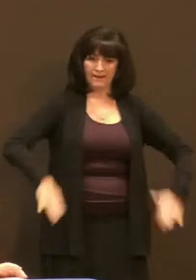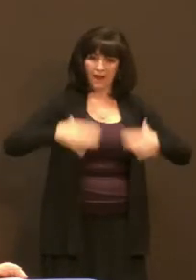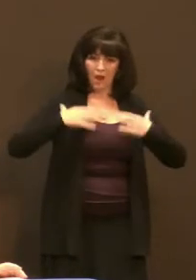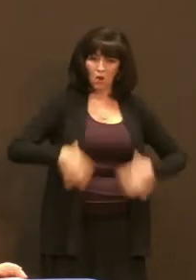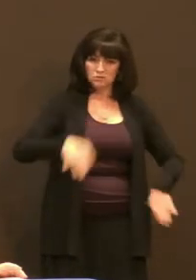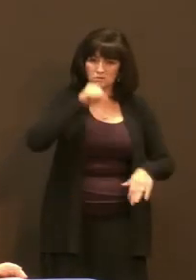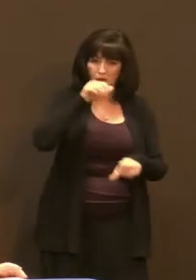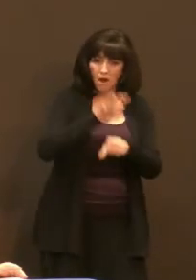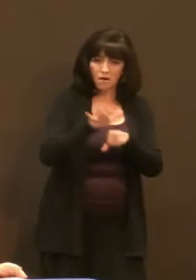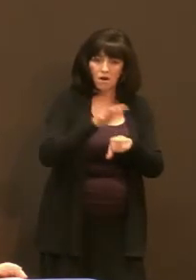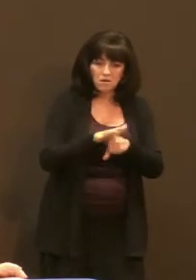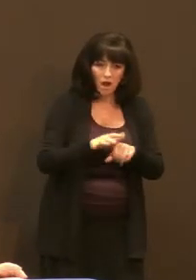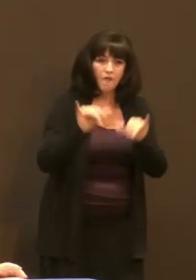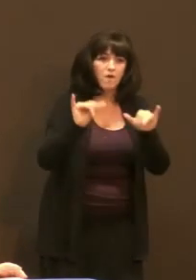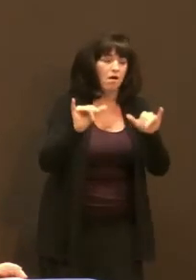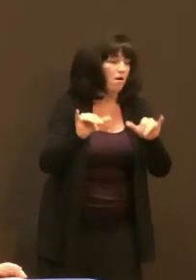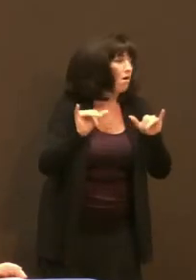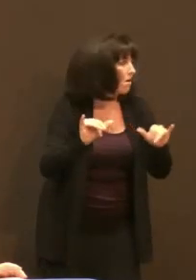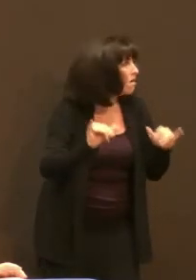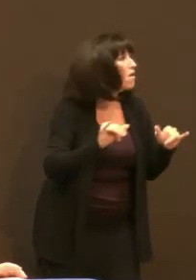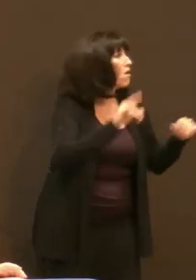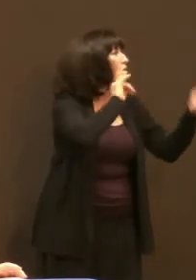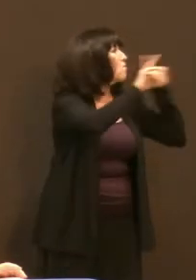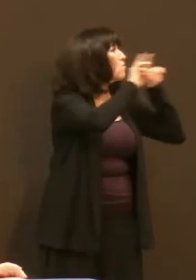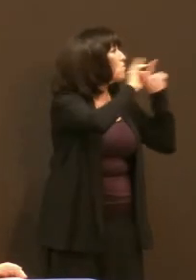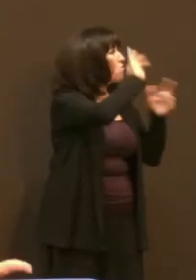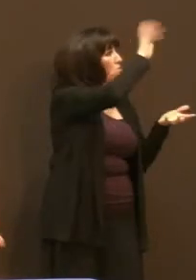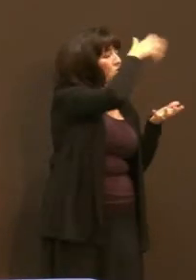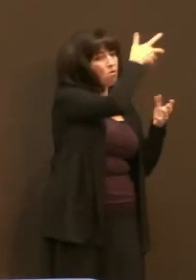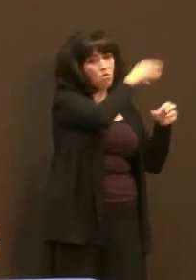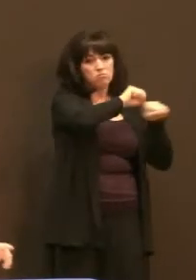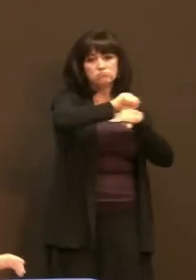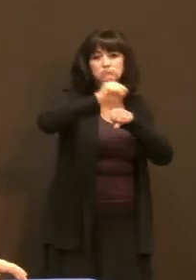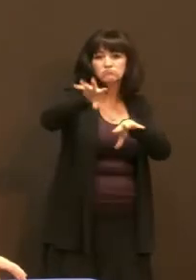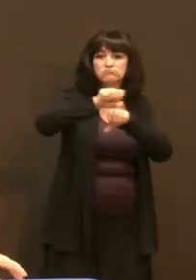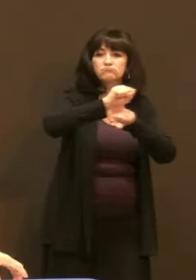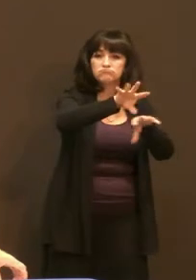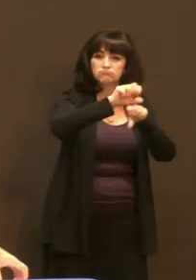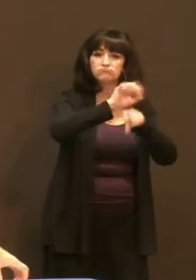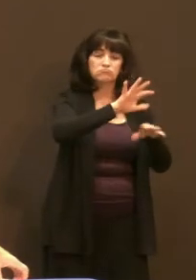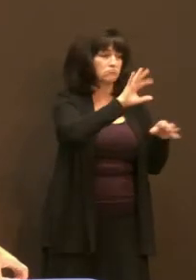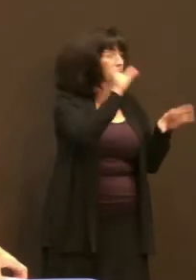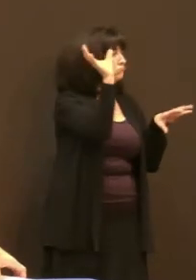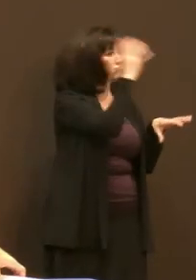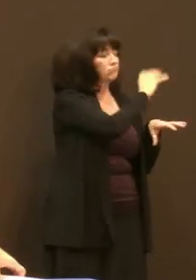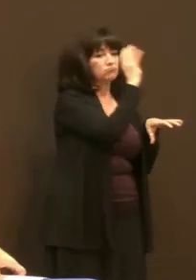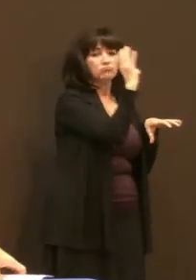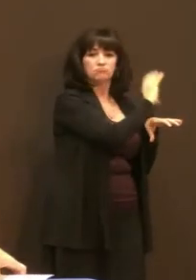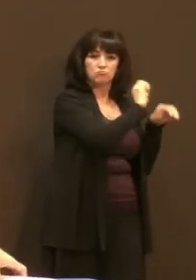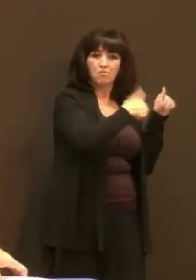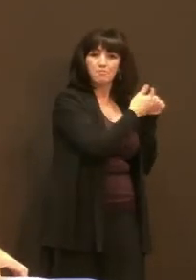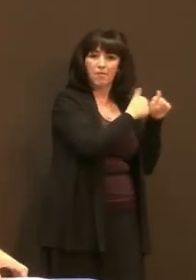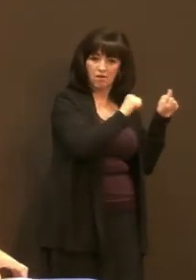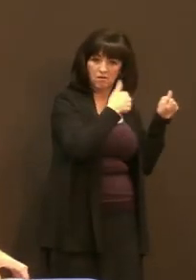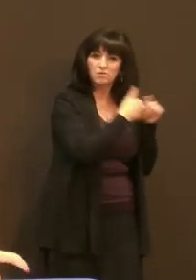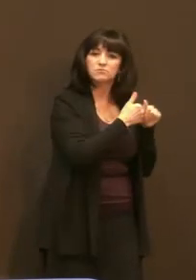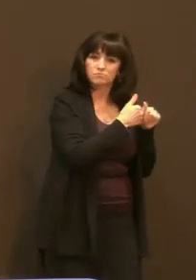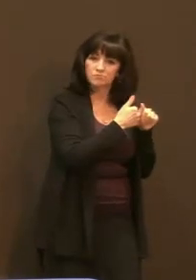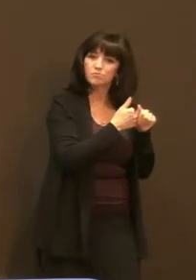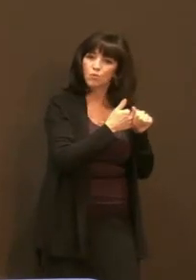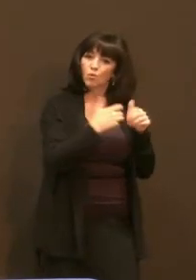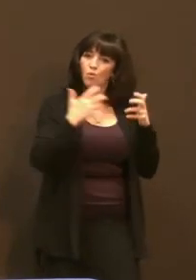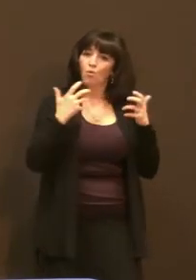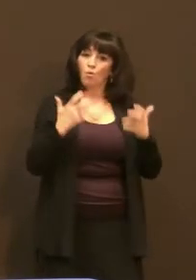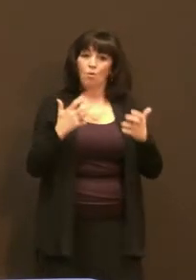hospital workers have what they need to be able to do the difficult jobs they have. One last thing I would say is that our executive order on daycare seems